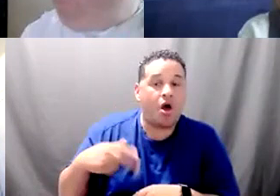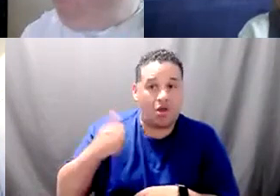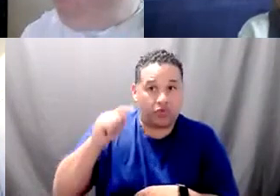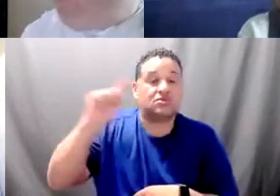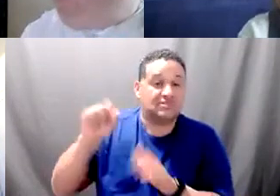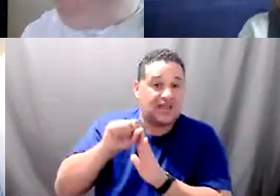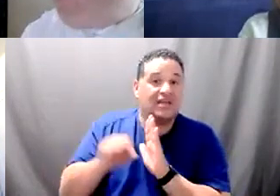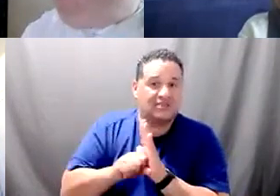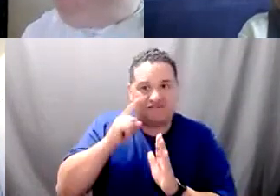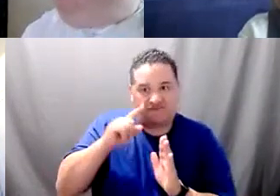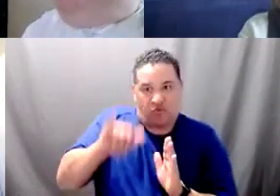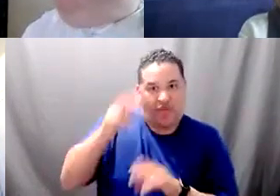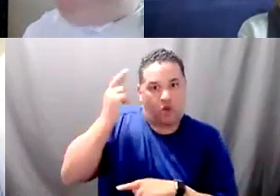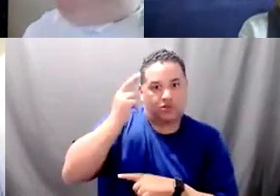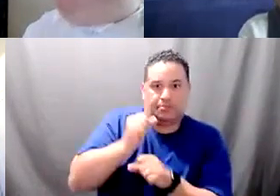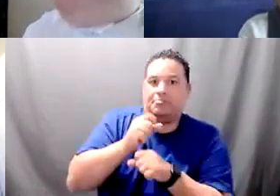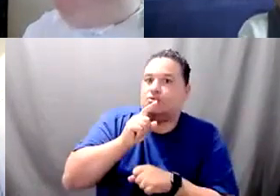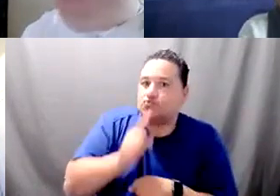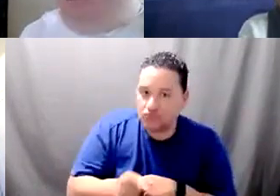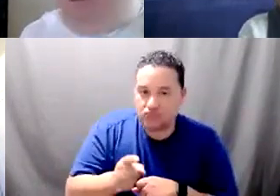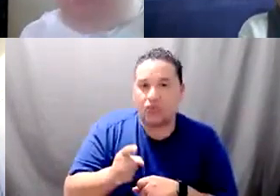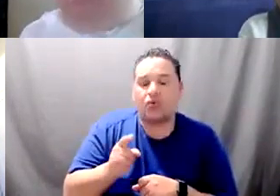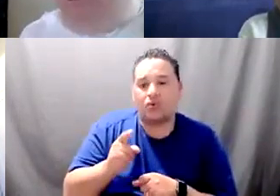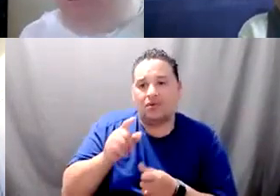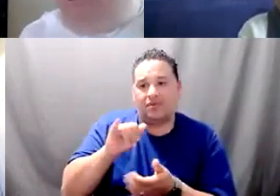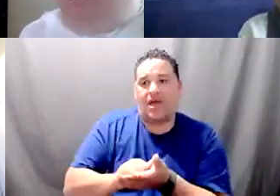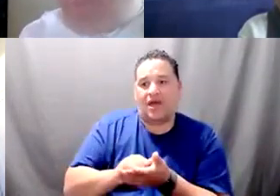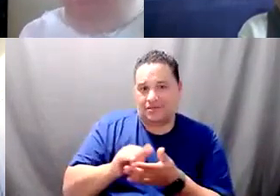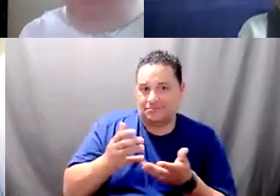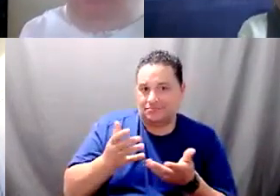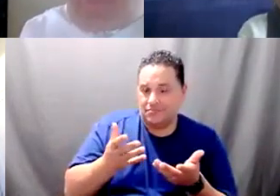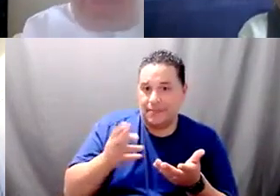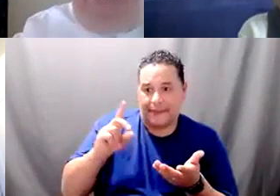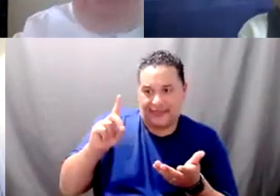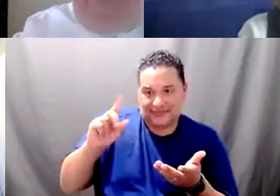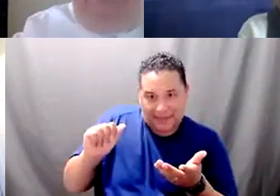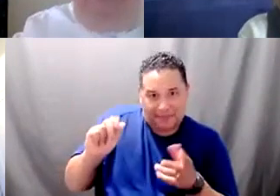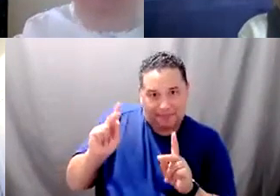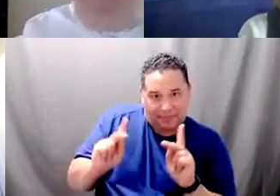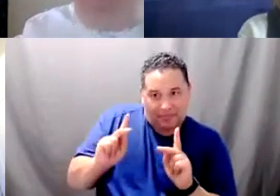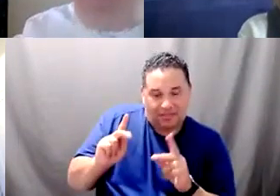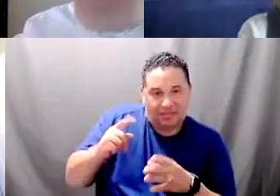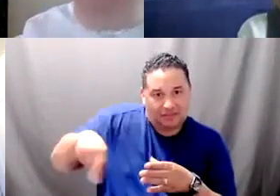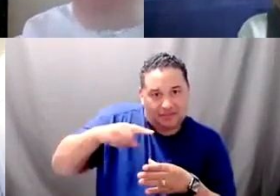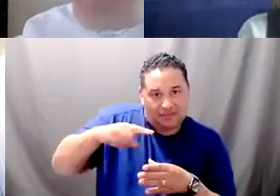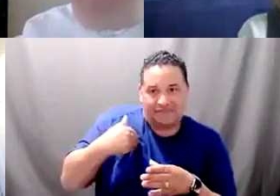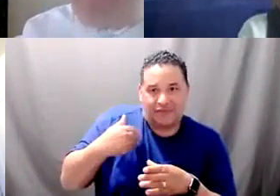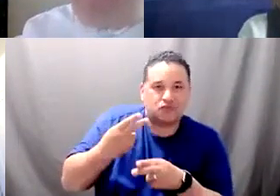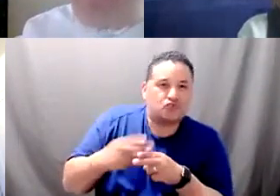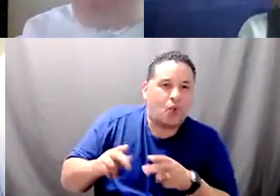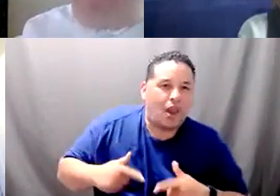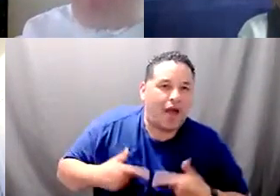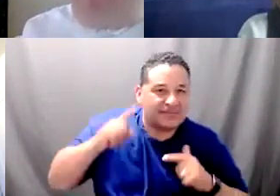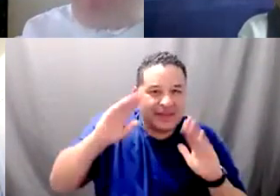for this very reason, to ensure that the premise of disabled people having a shorter life expectancy,